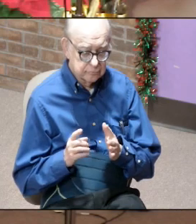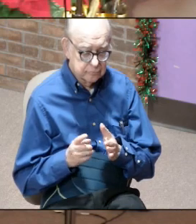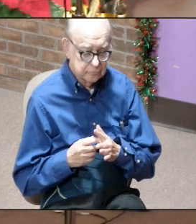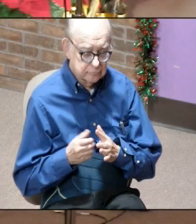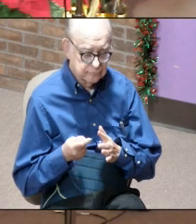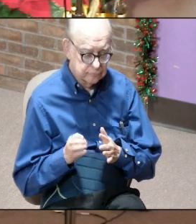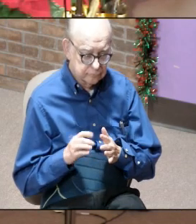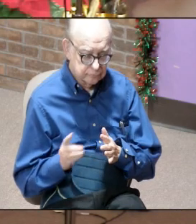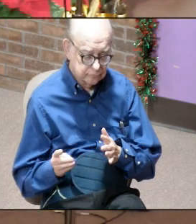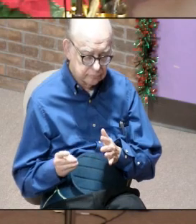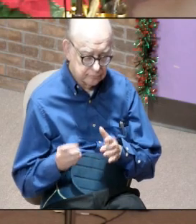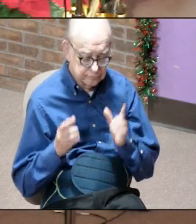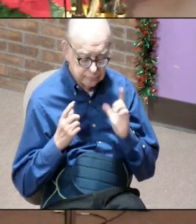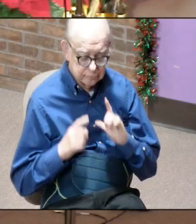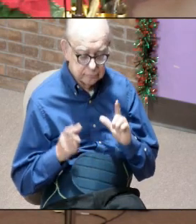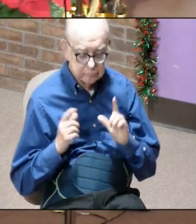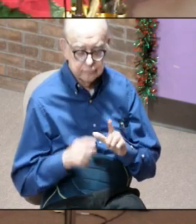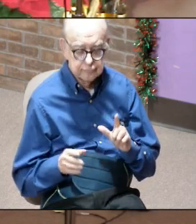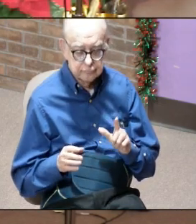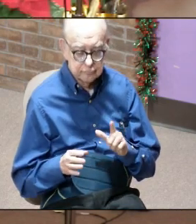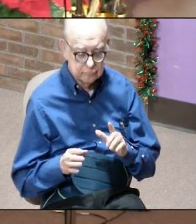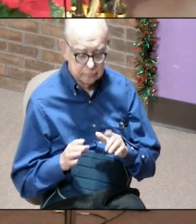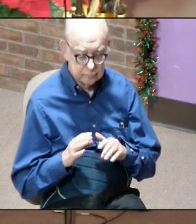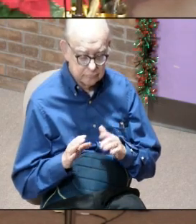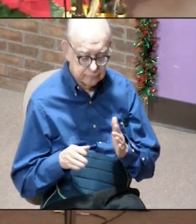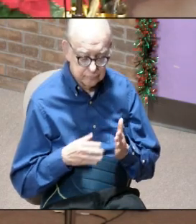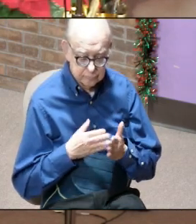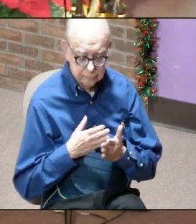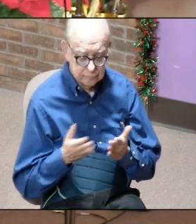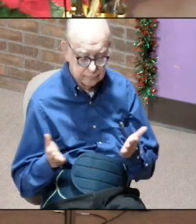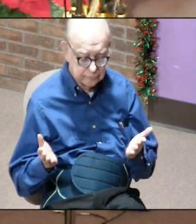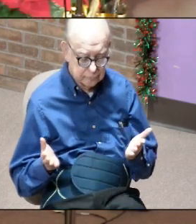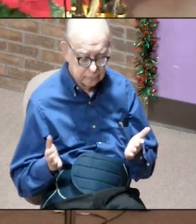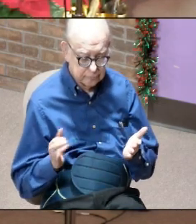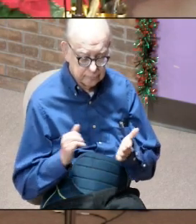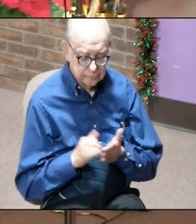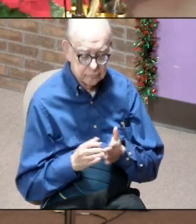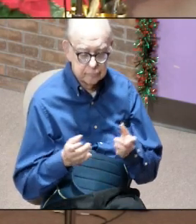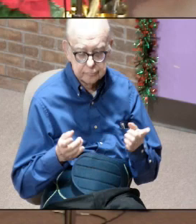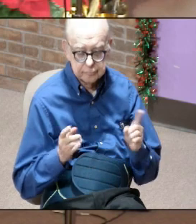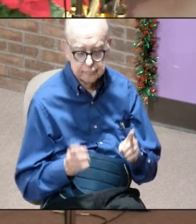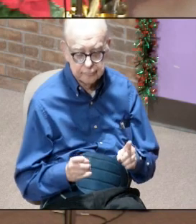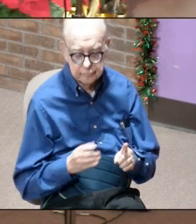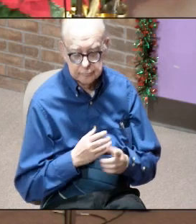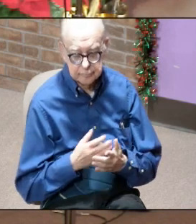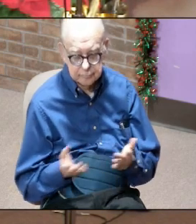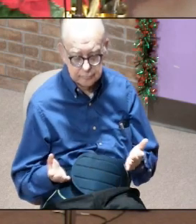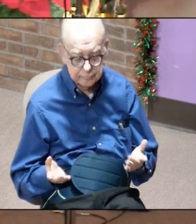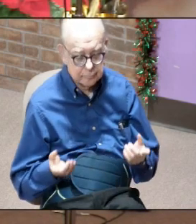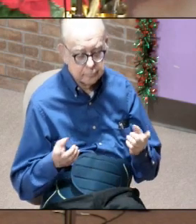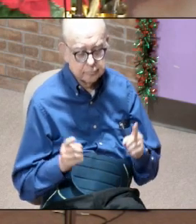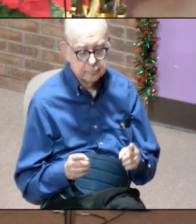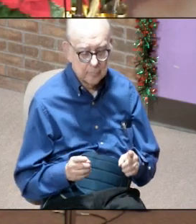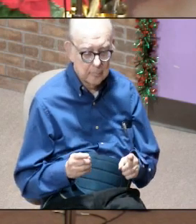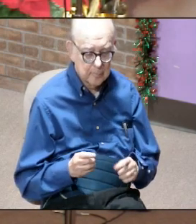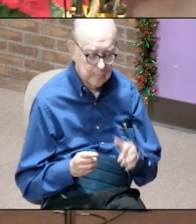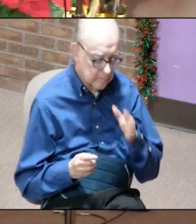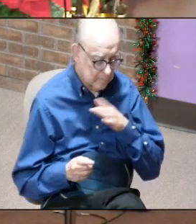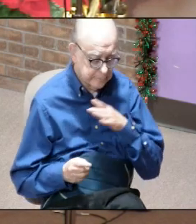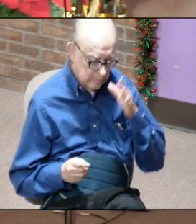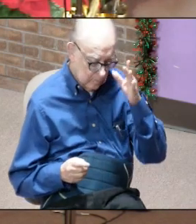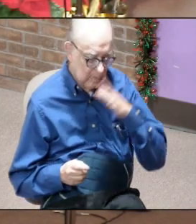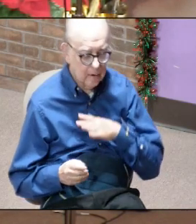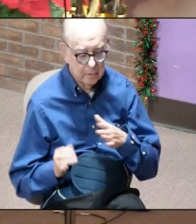the lust, the deceit. And all of these are things that are happening and things that are going on. And ladies and